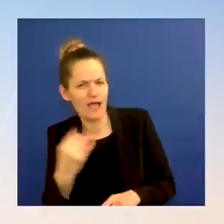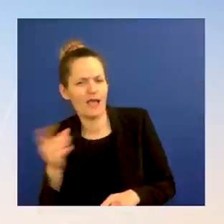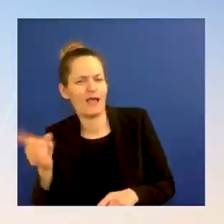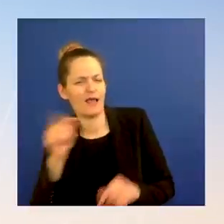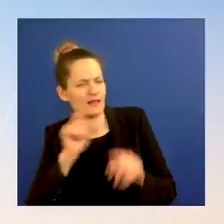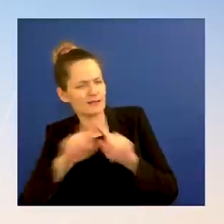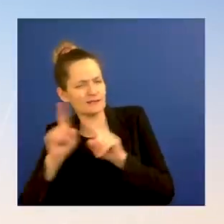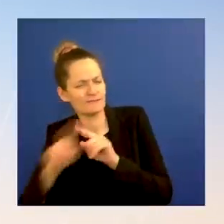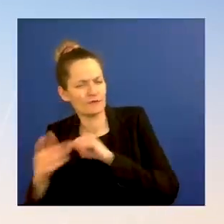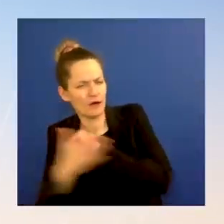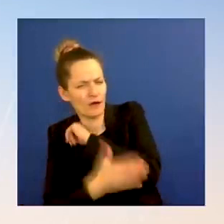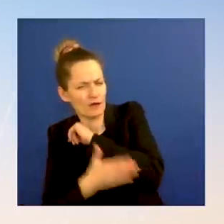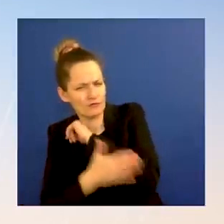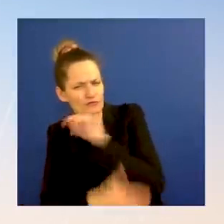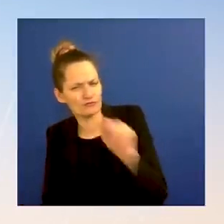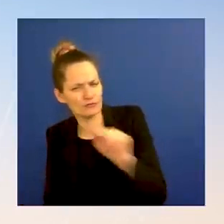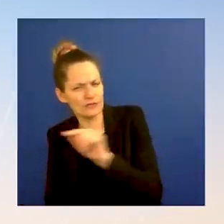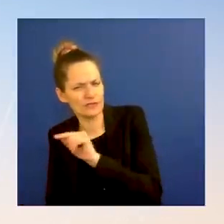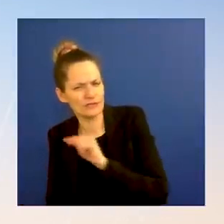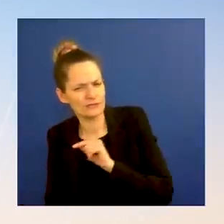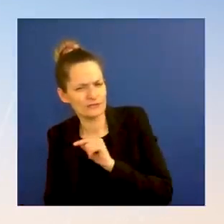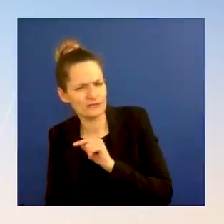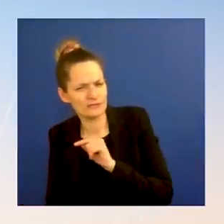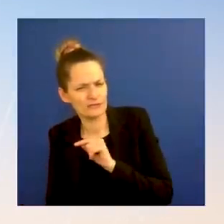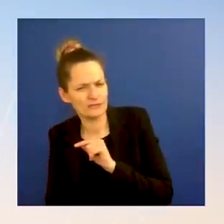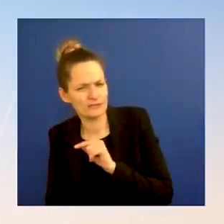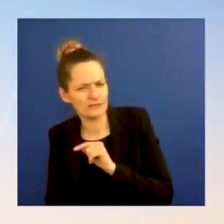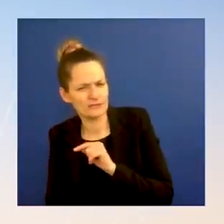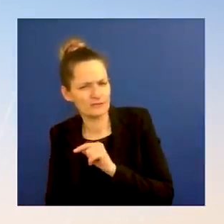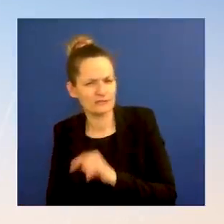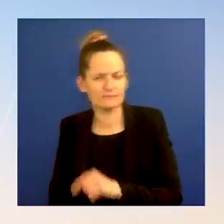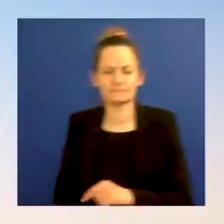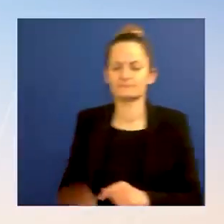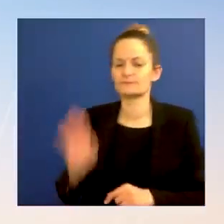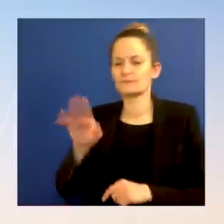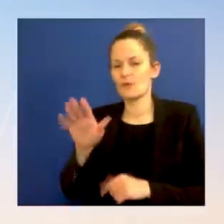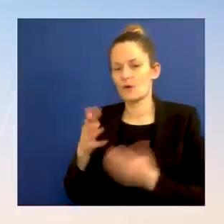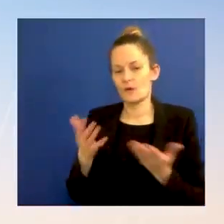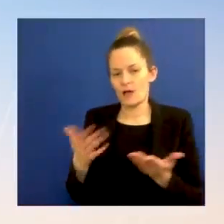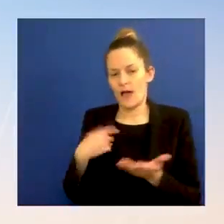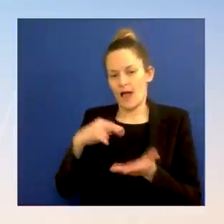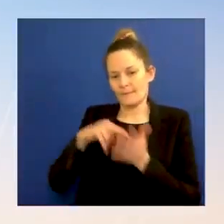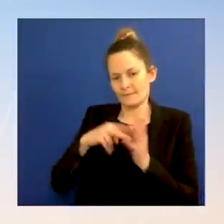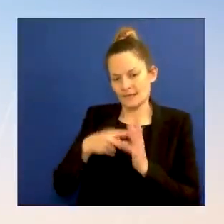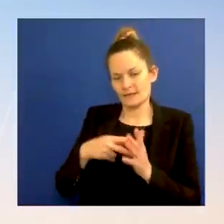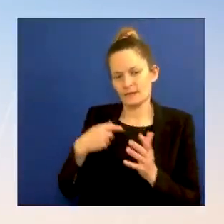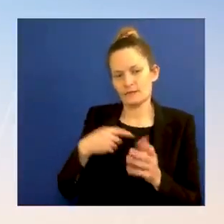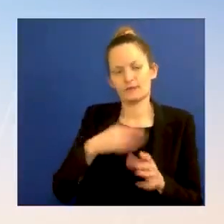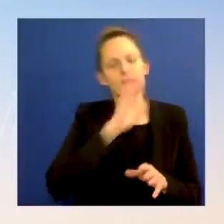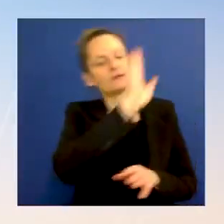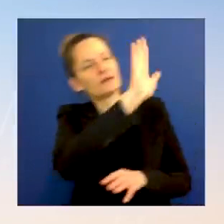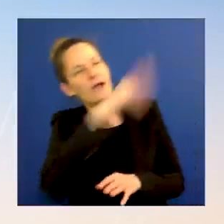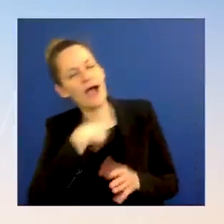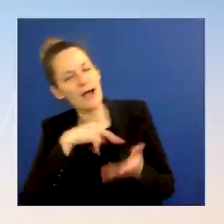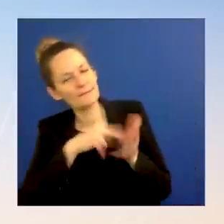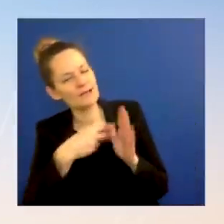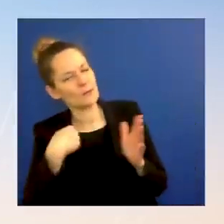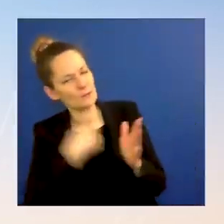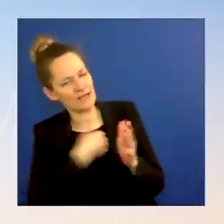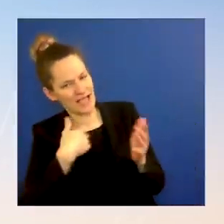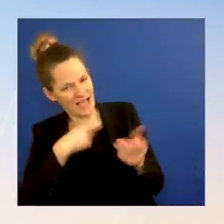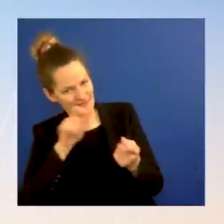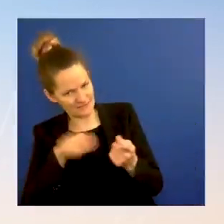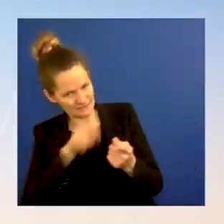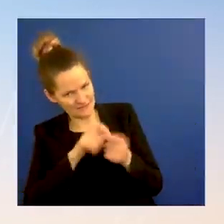entities that are looking into and exploring this exact question. So there's no change in your overall view that they shouldn't Well, we're not action. A member of the